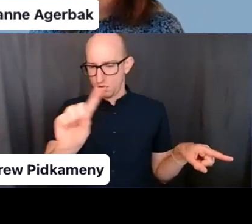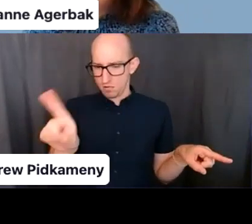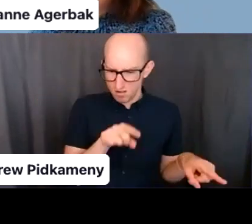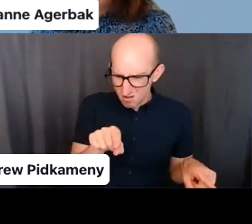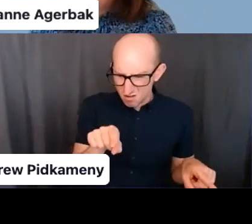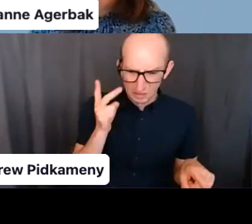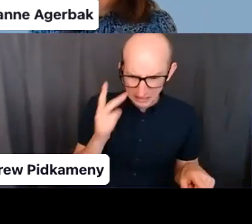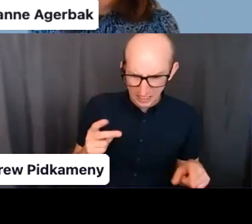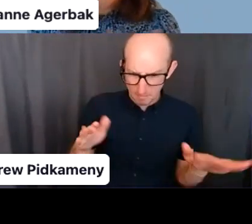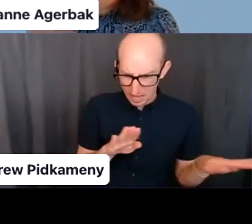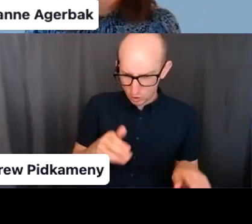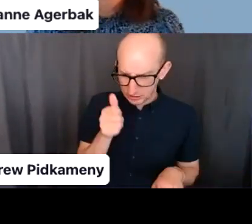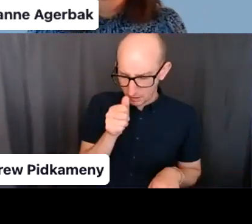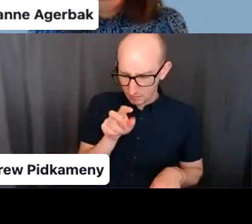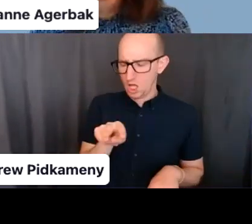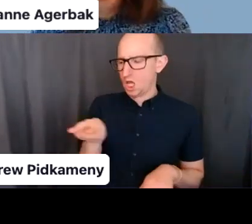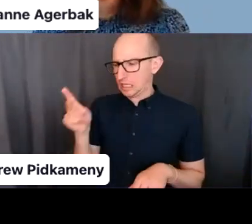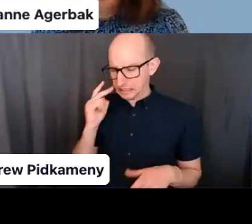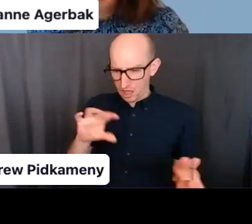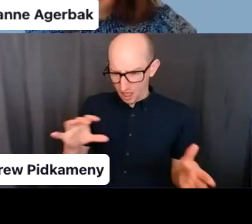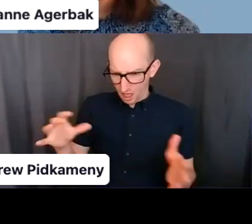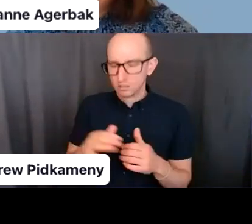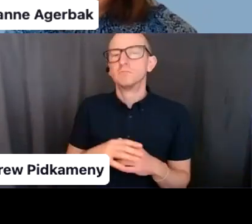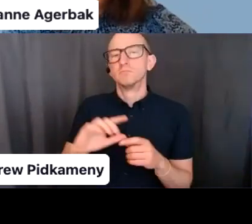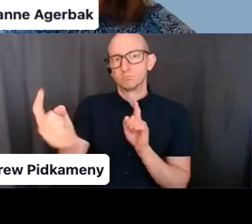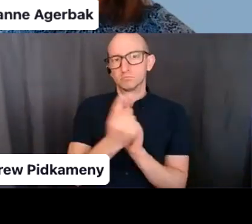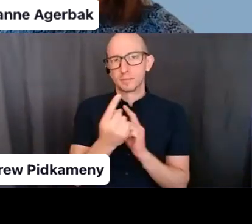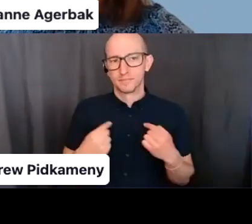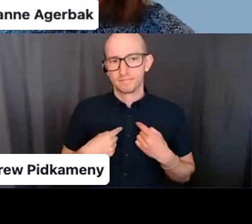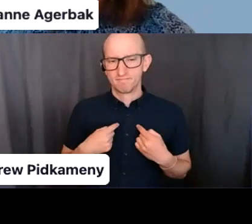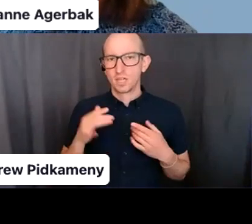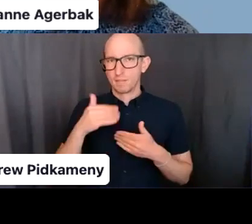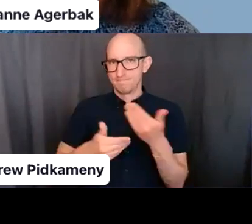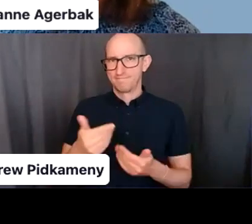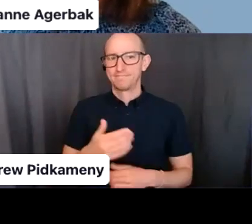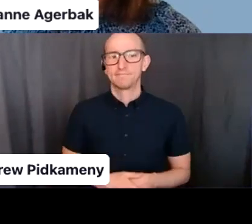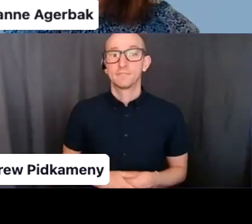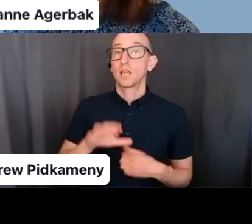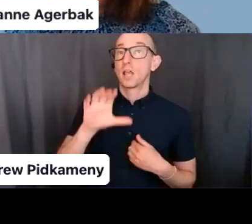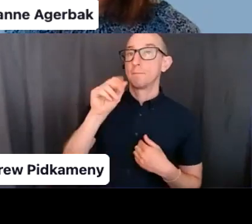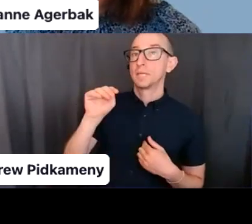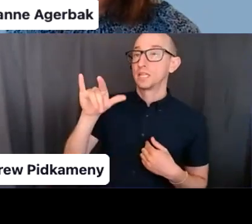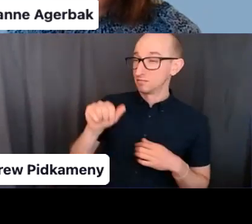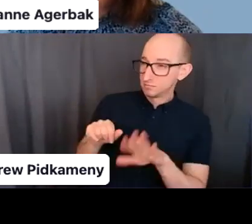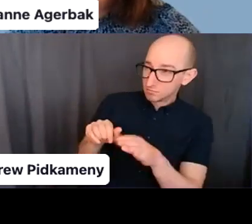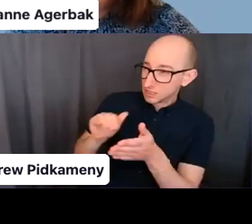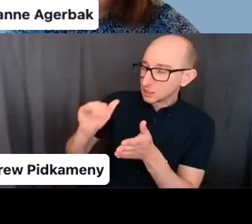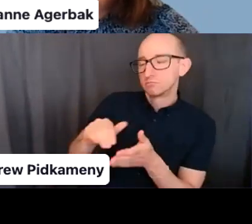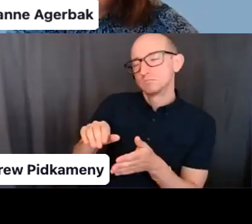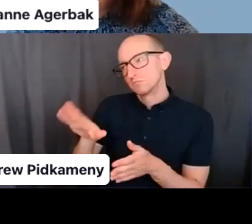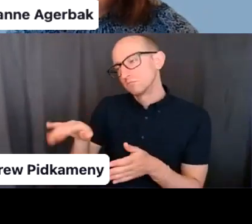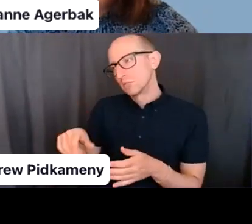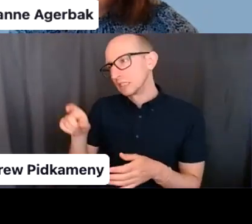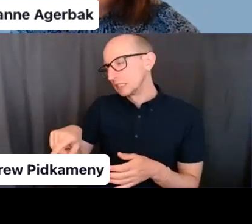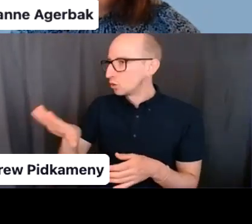behavior herself and then comes up and approaches me. Excuse me, I need you to keep your dog under control. It's been